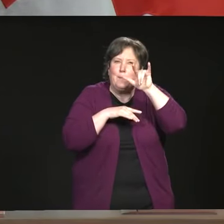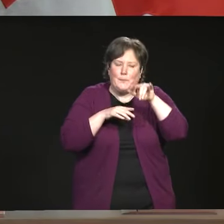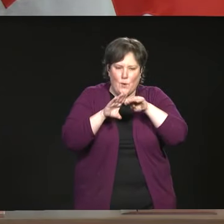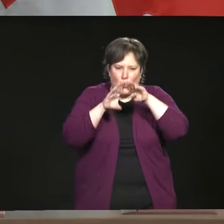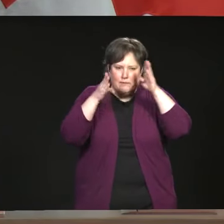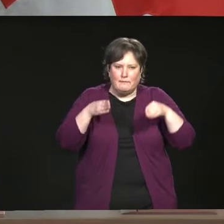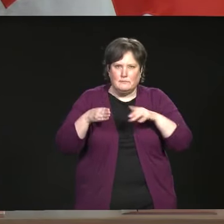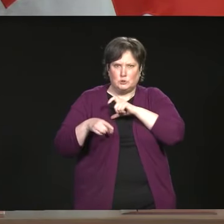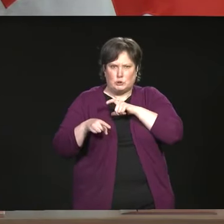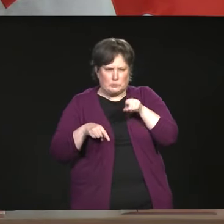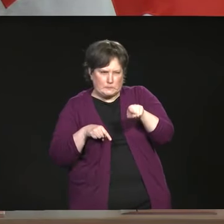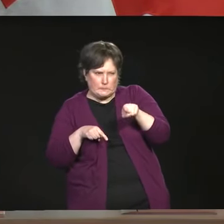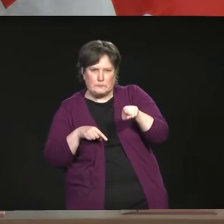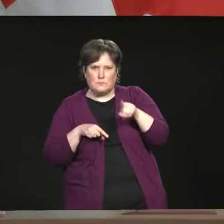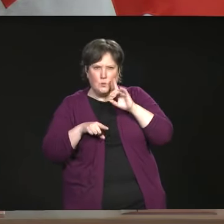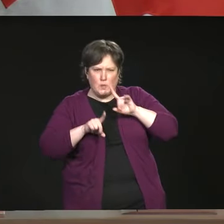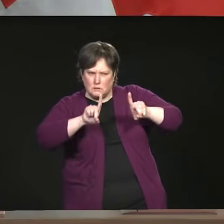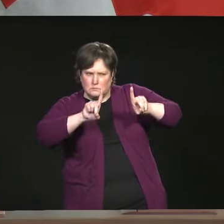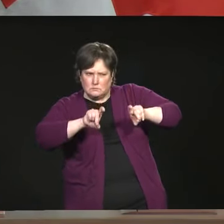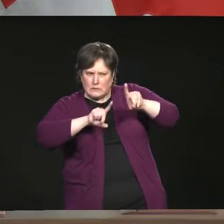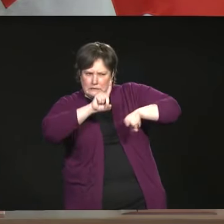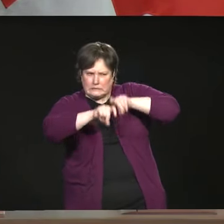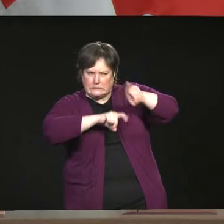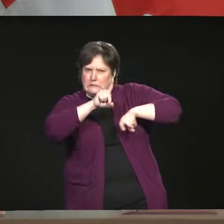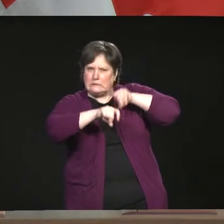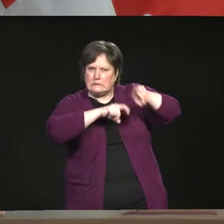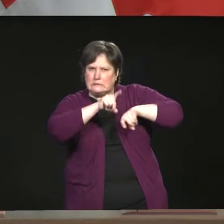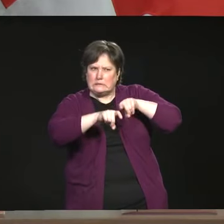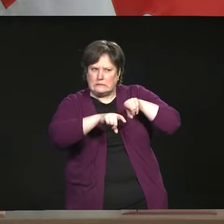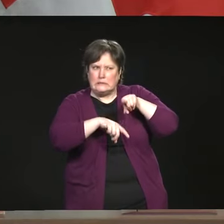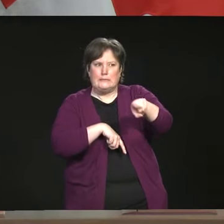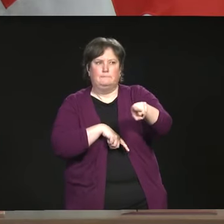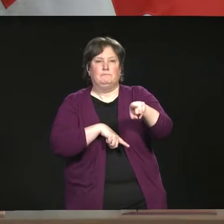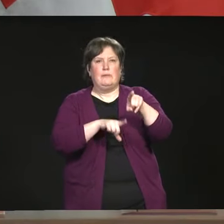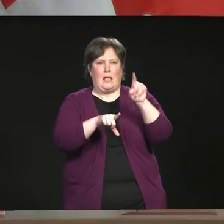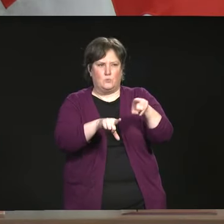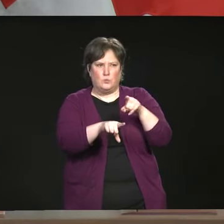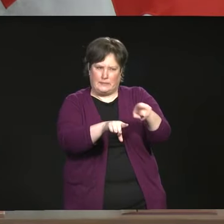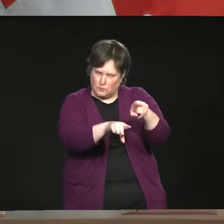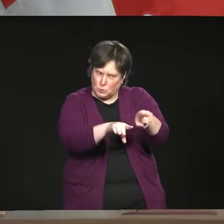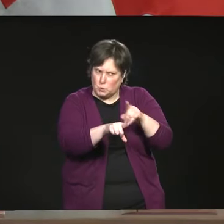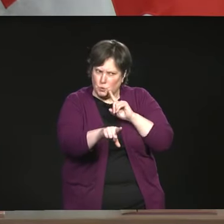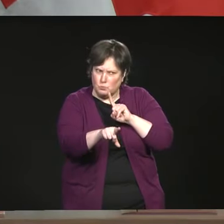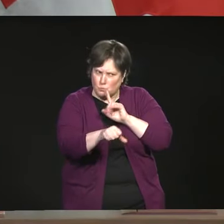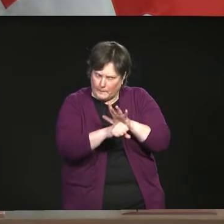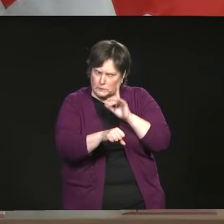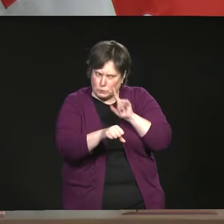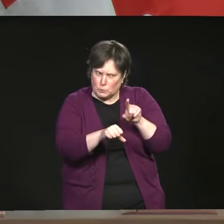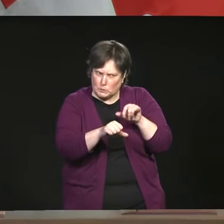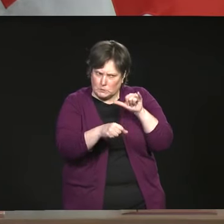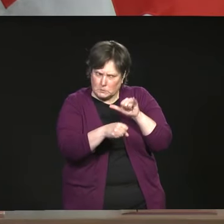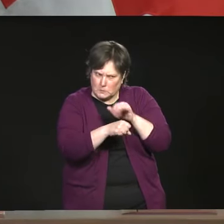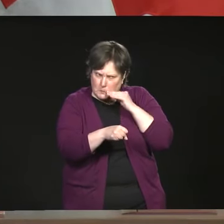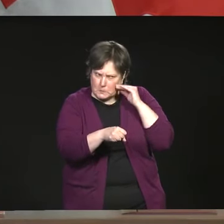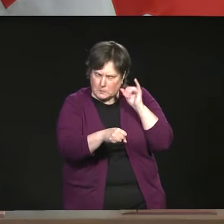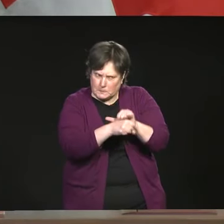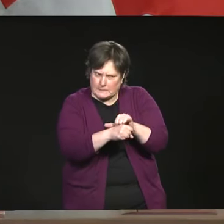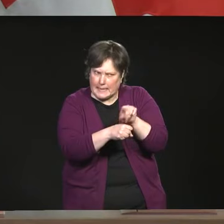which strongly recommends that you self-isolate for 14 days, and you have to acknowledge that you have